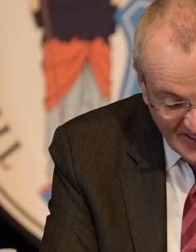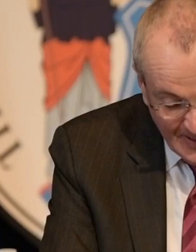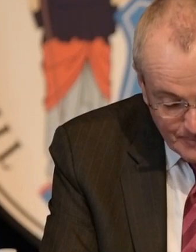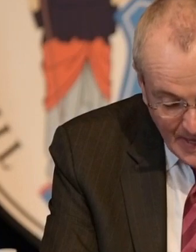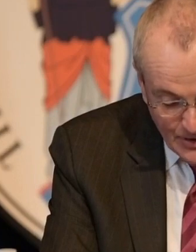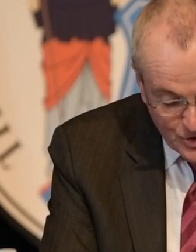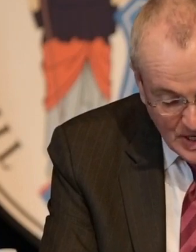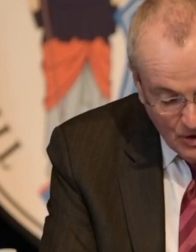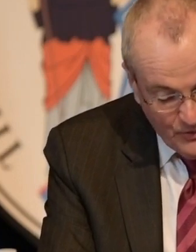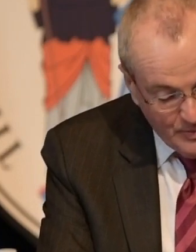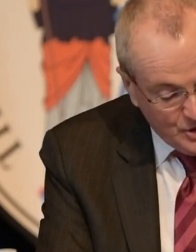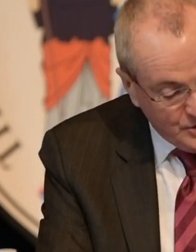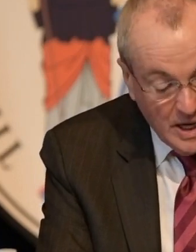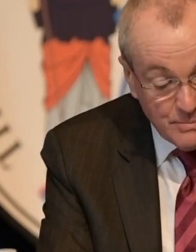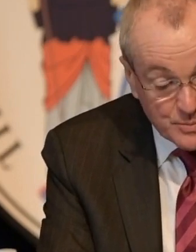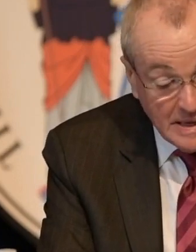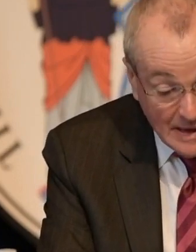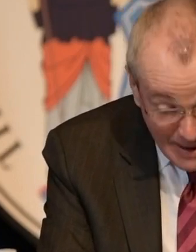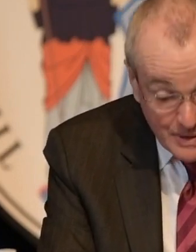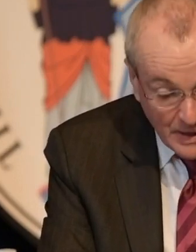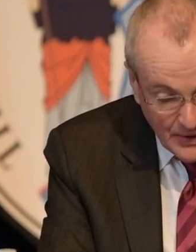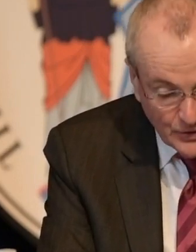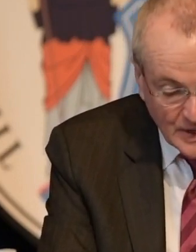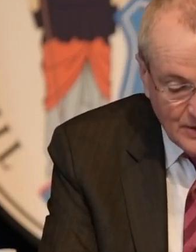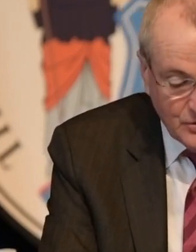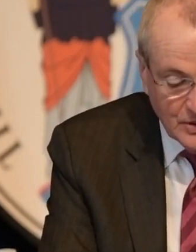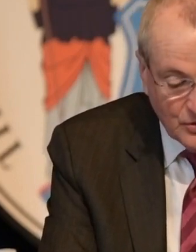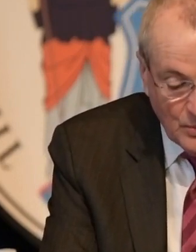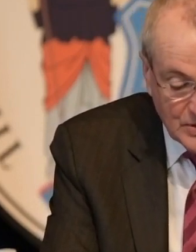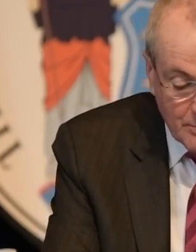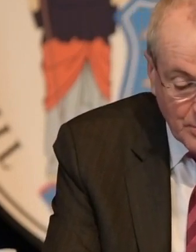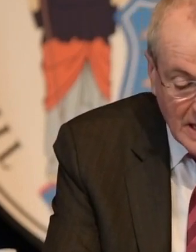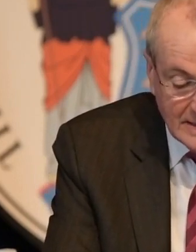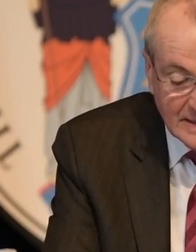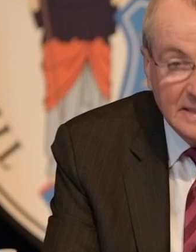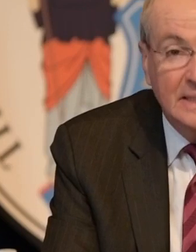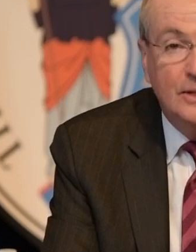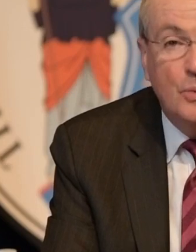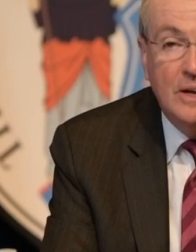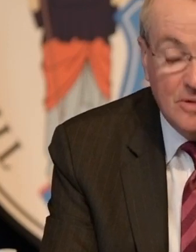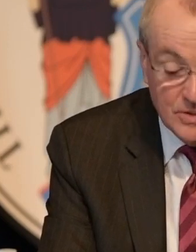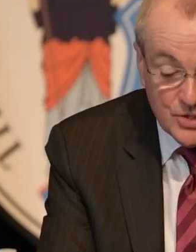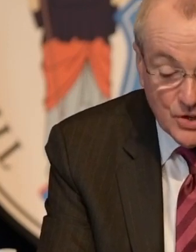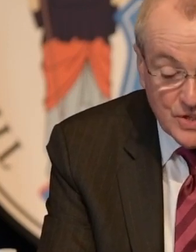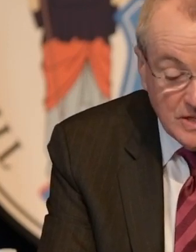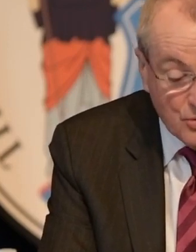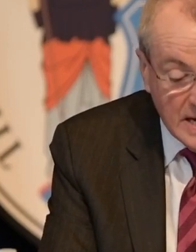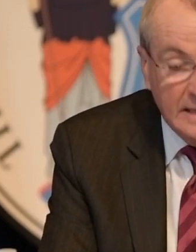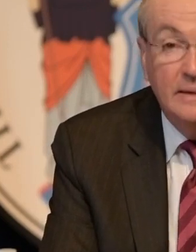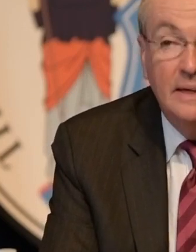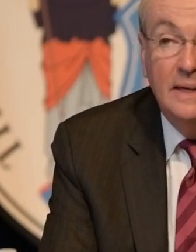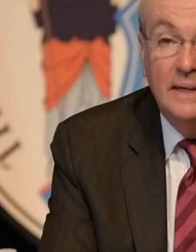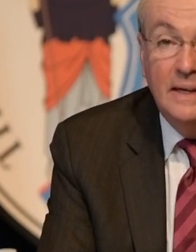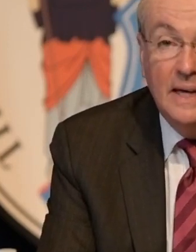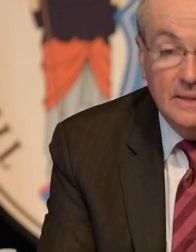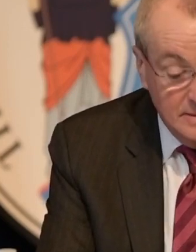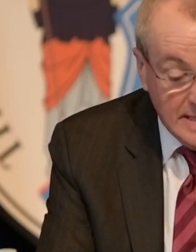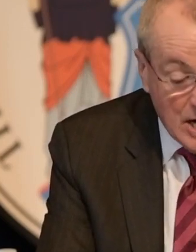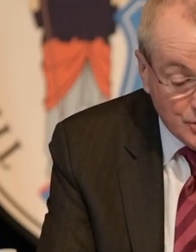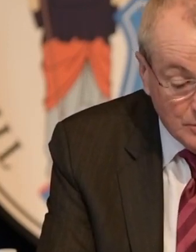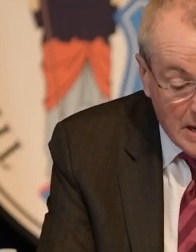Health. I understand our information hub is being copied by other states, and so we take pride that we here in New Jersey created